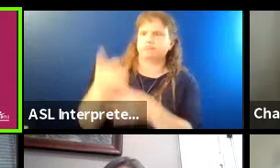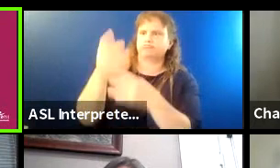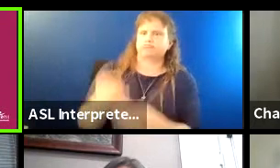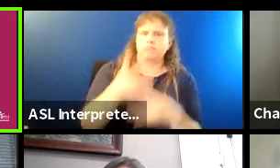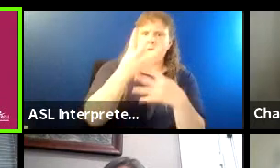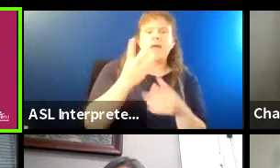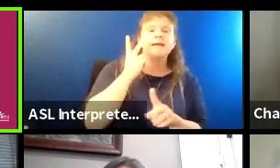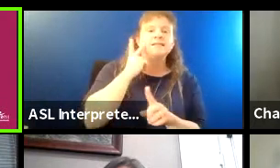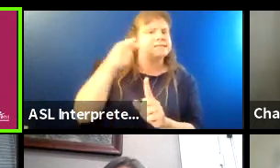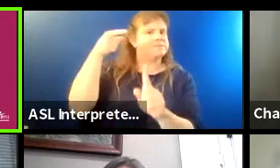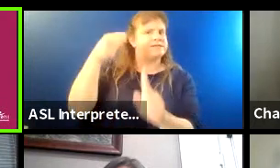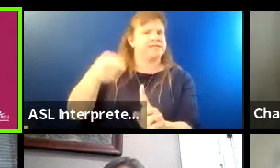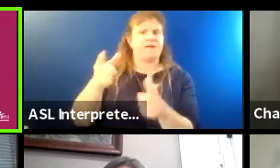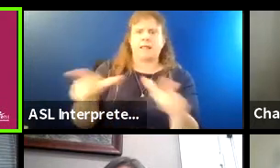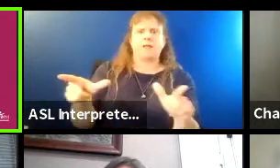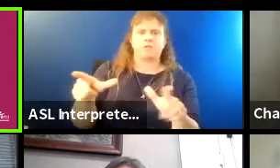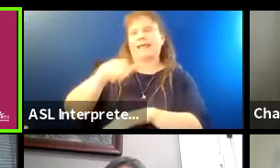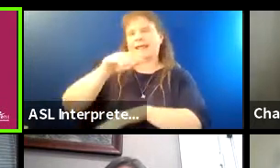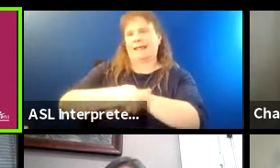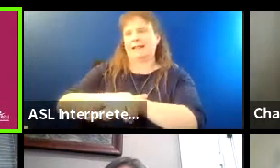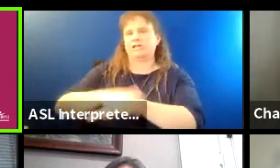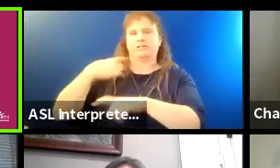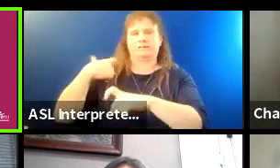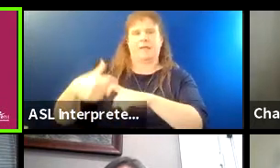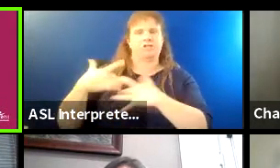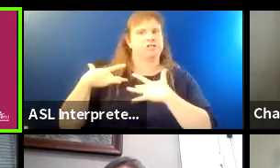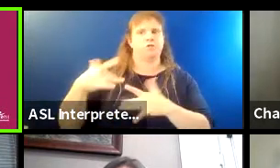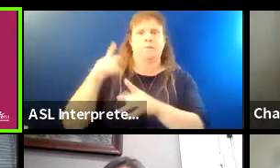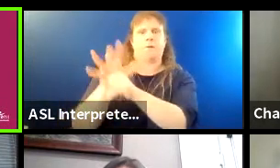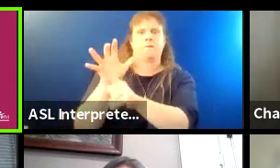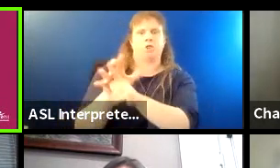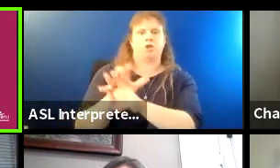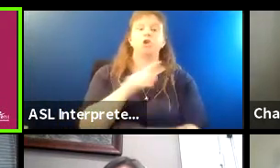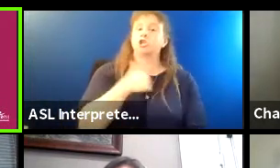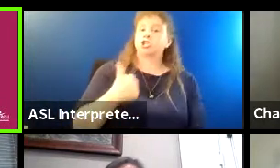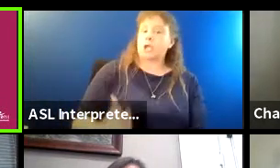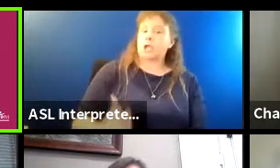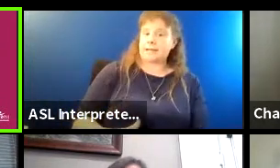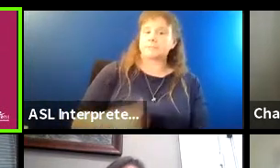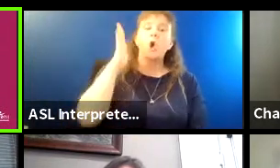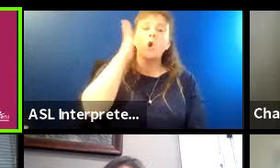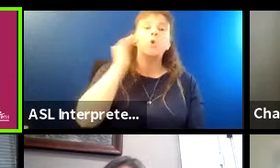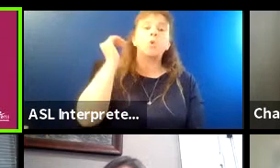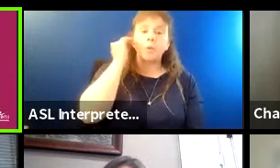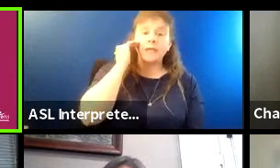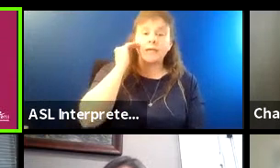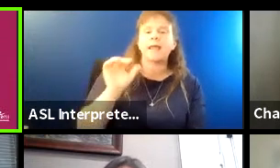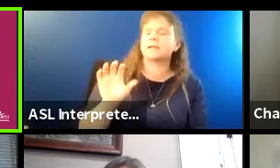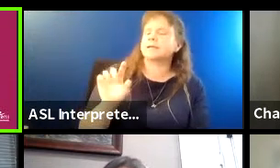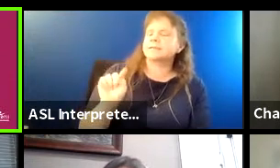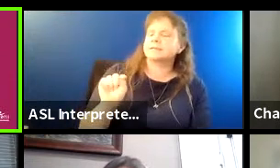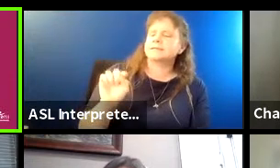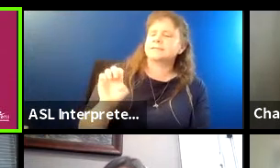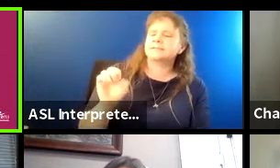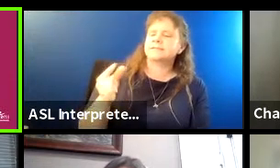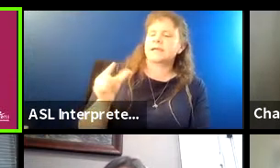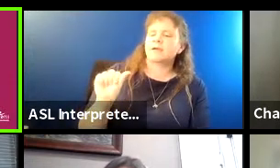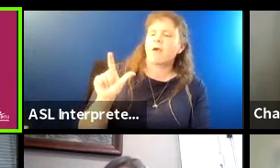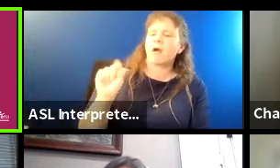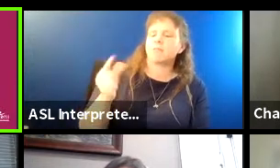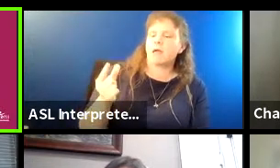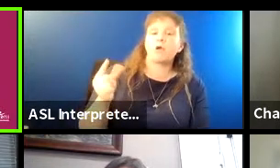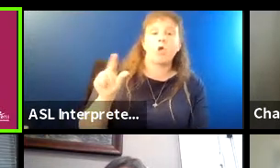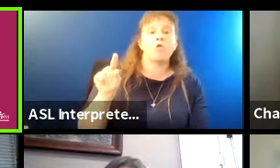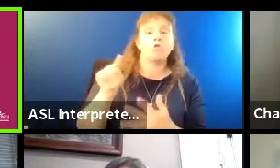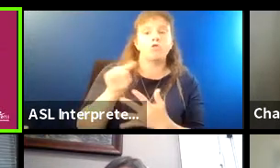languages, English and Spanish prevailing, Chinese, Korean, and Tagalog. As a handful of those